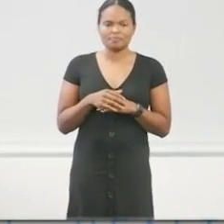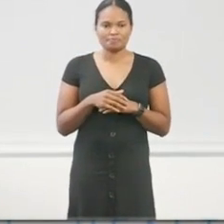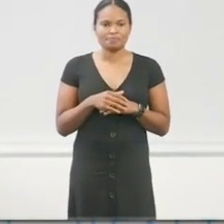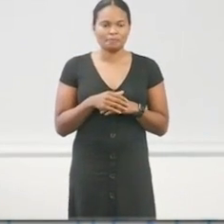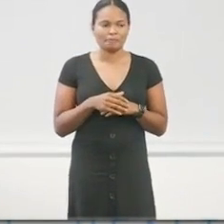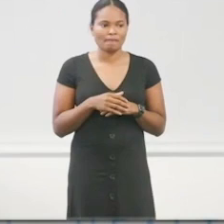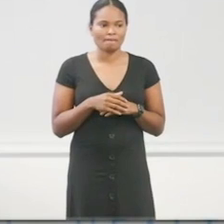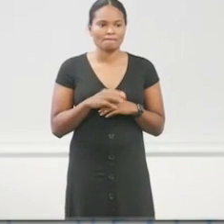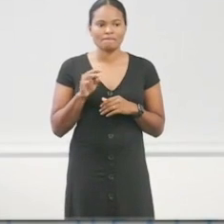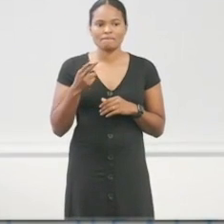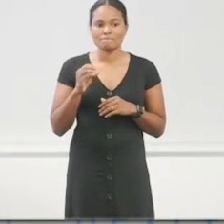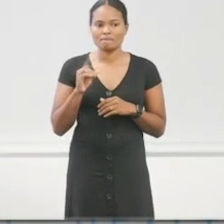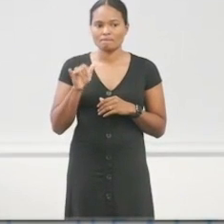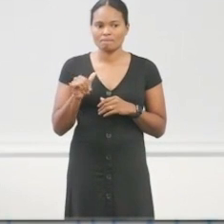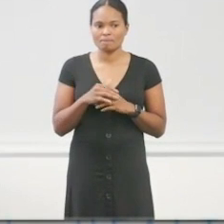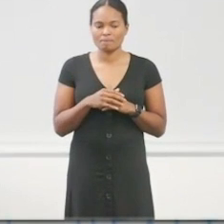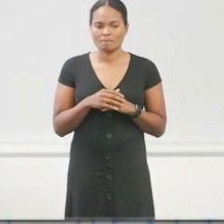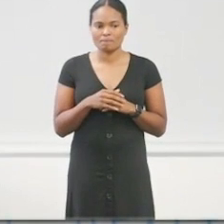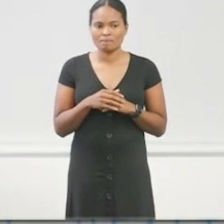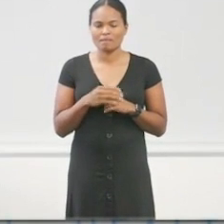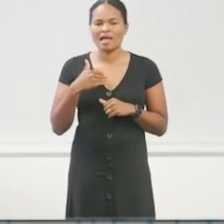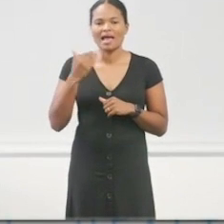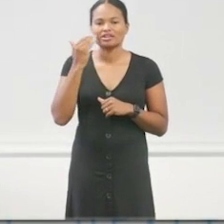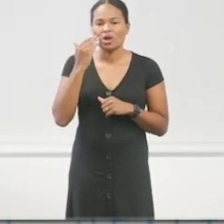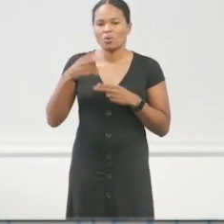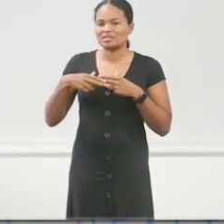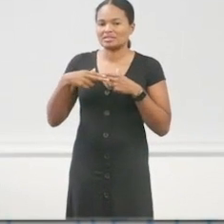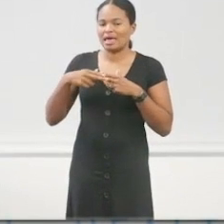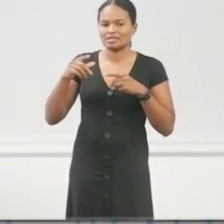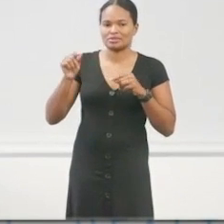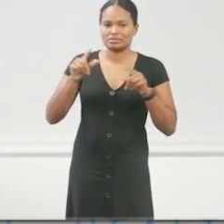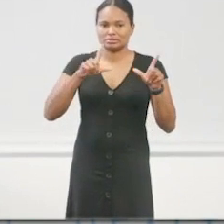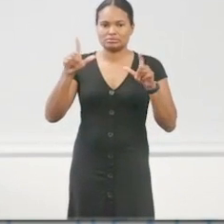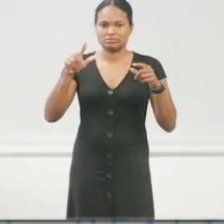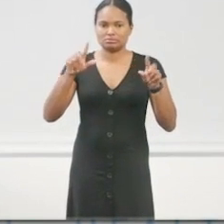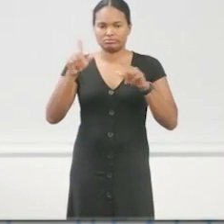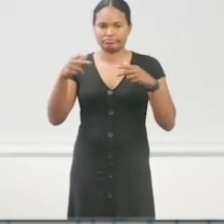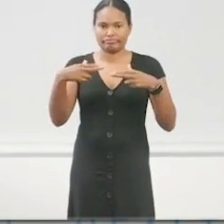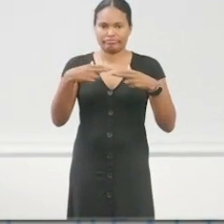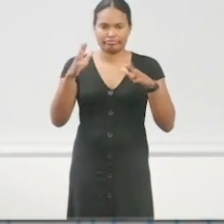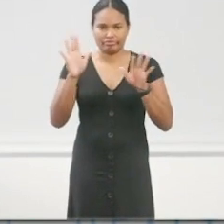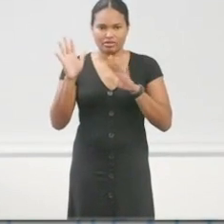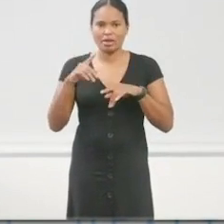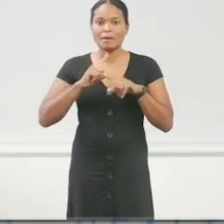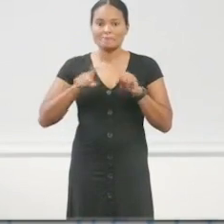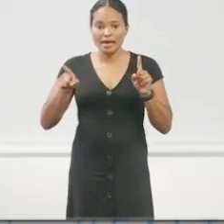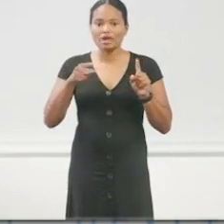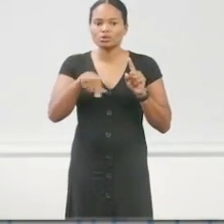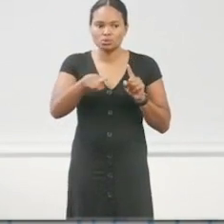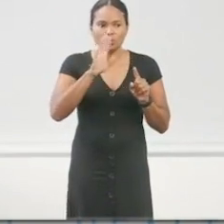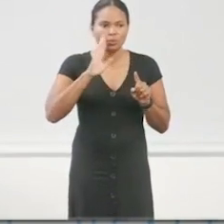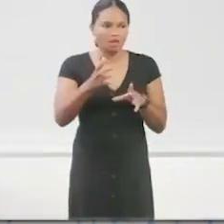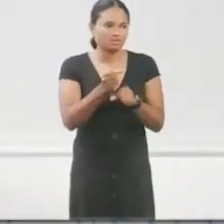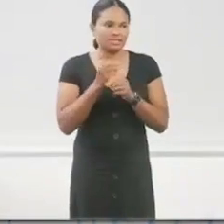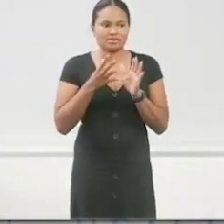had craziness with the slides, but I did make sure that you all will get a copy of this. And if you ever have any questions, feel